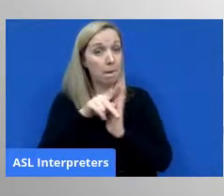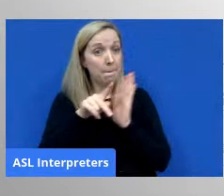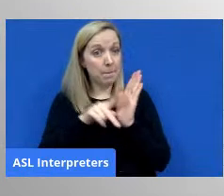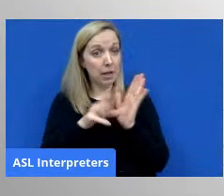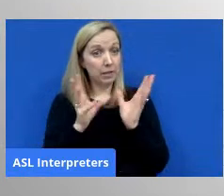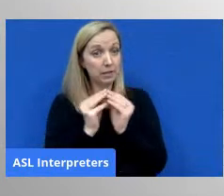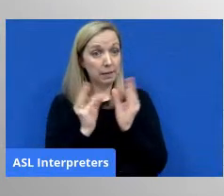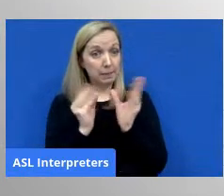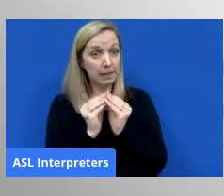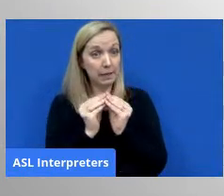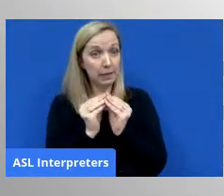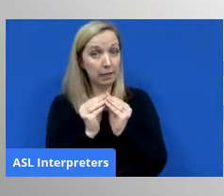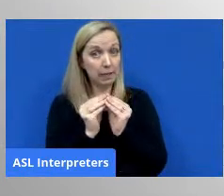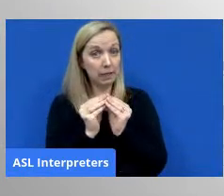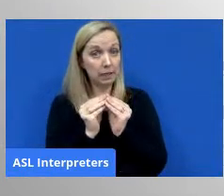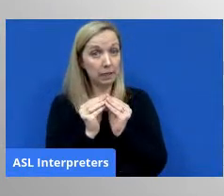and